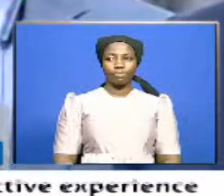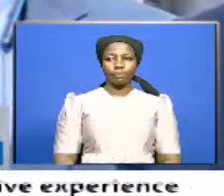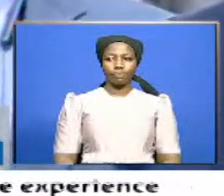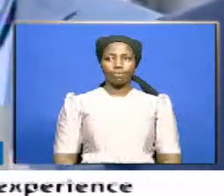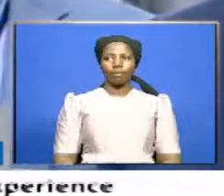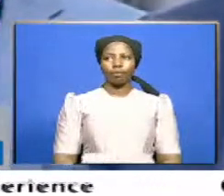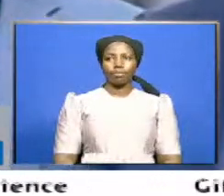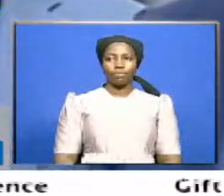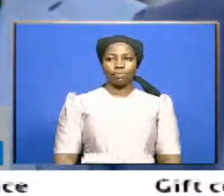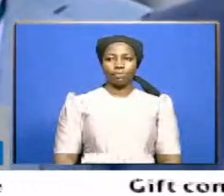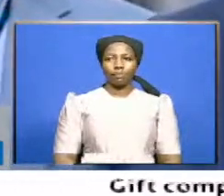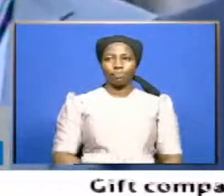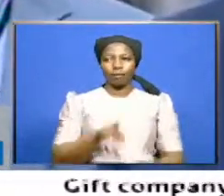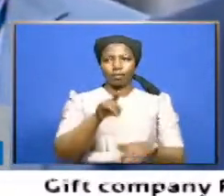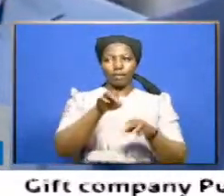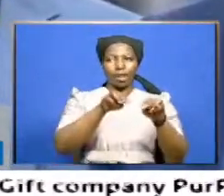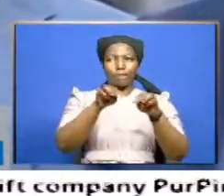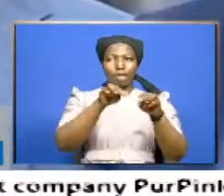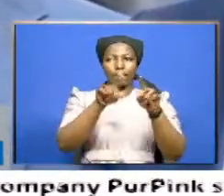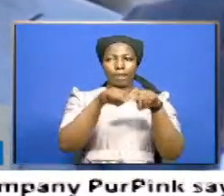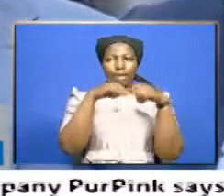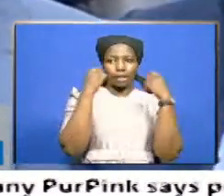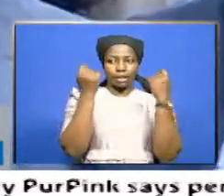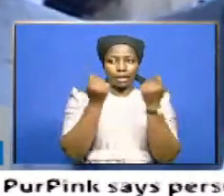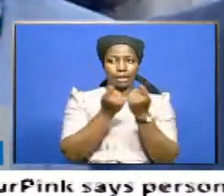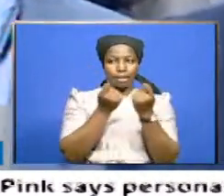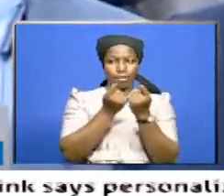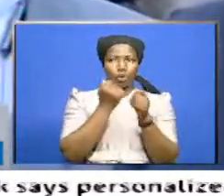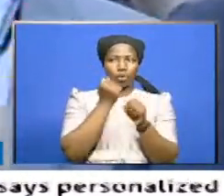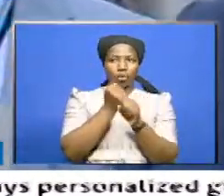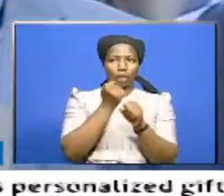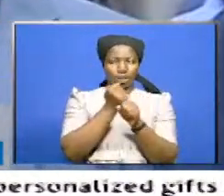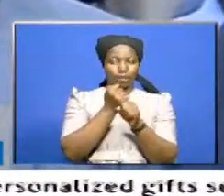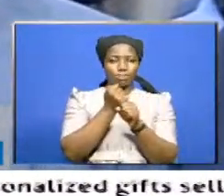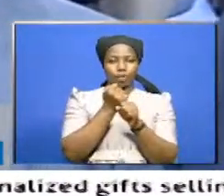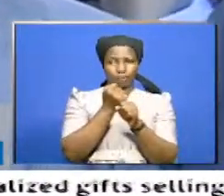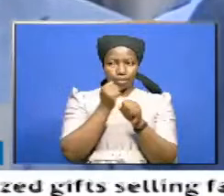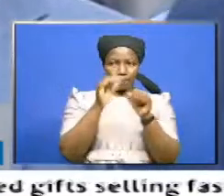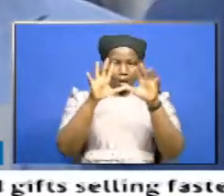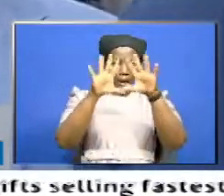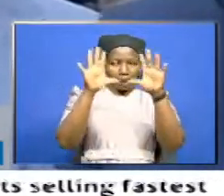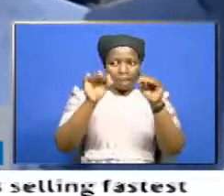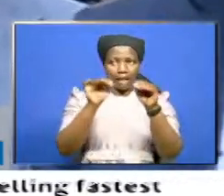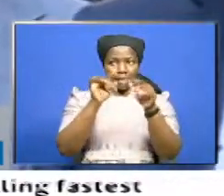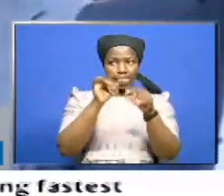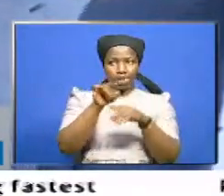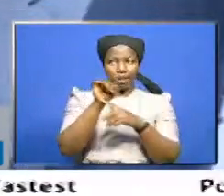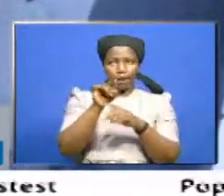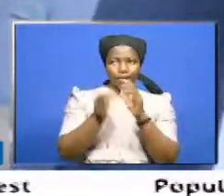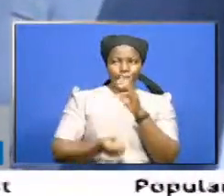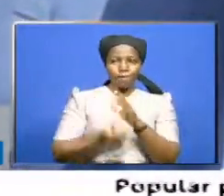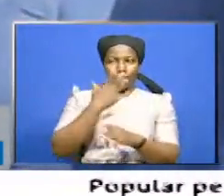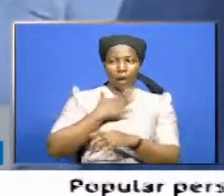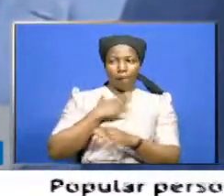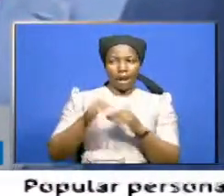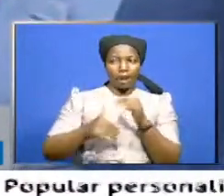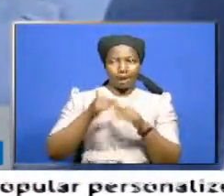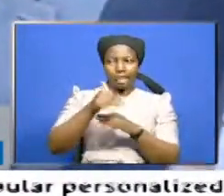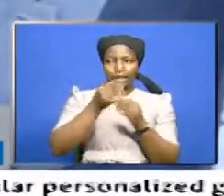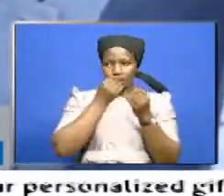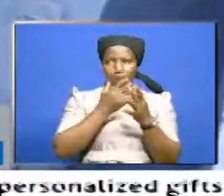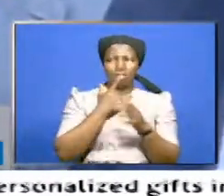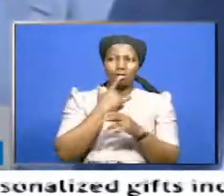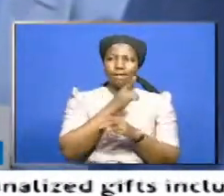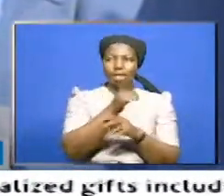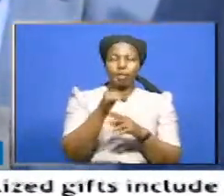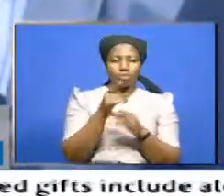The management team will work out a budget, and that will now form our next briefing. We shall tell you how much has been